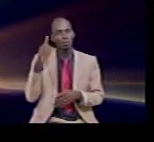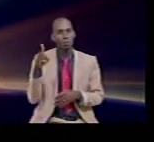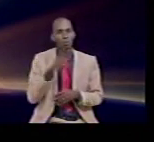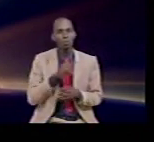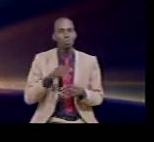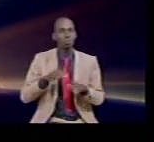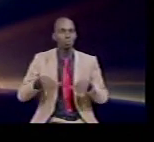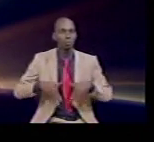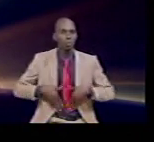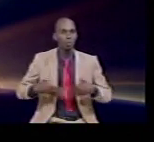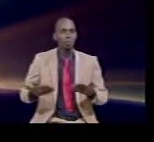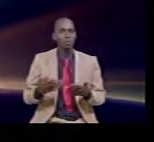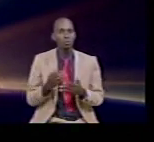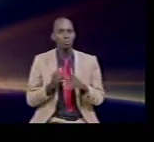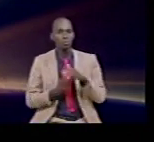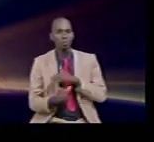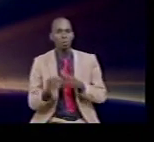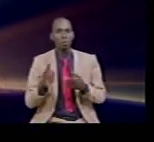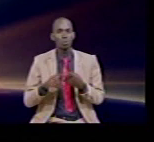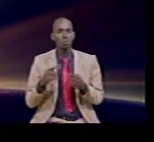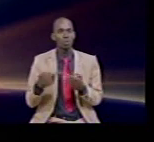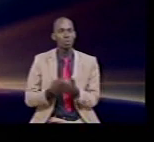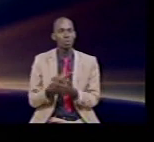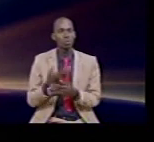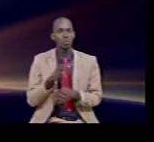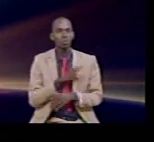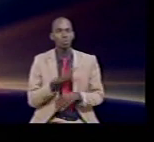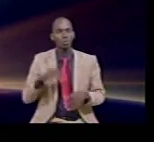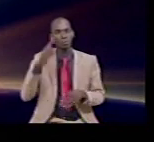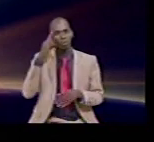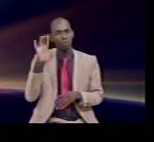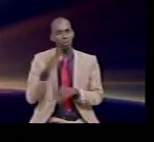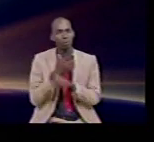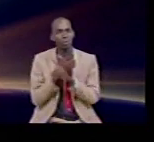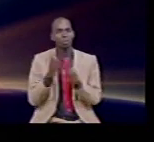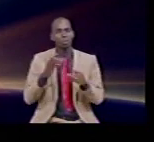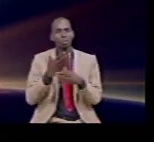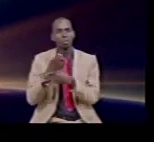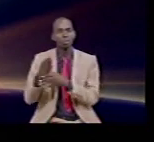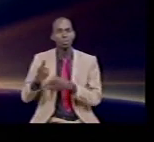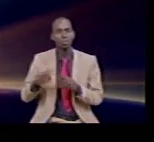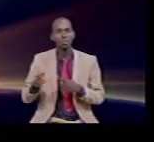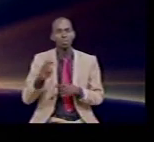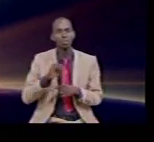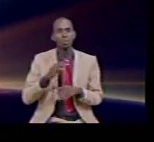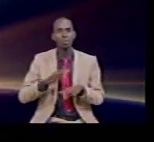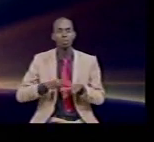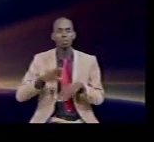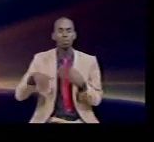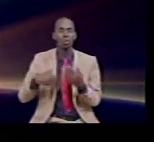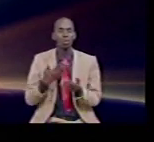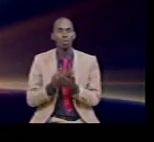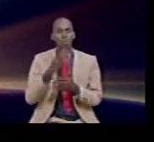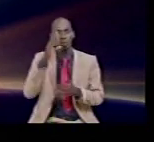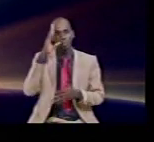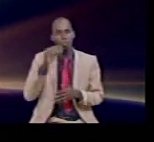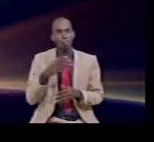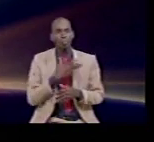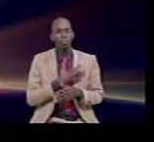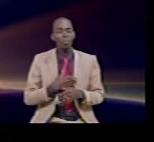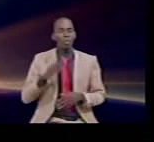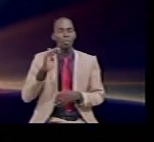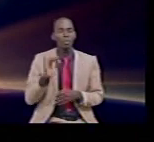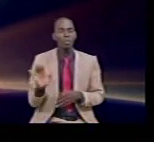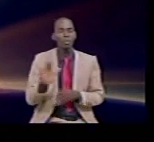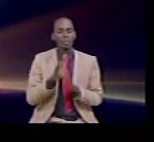the gospel of Christ, and for your liberal distribution unto them and unto all men, and by their prayer for